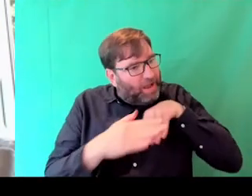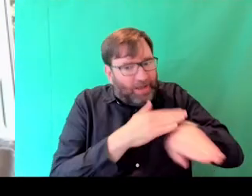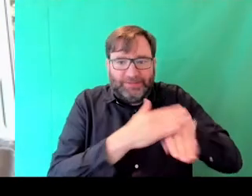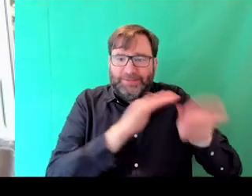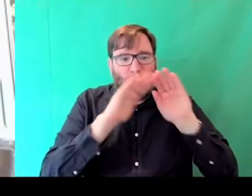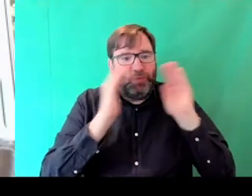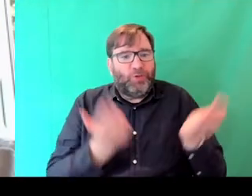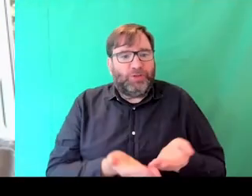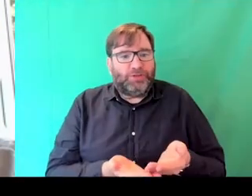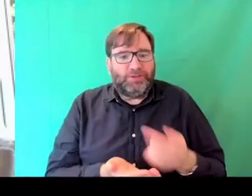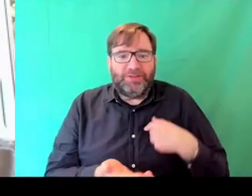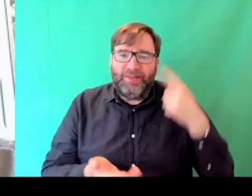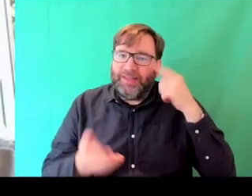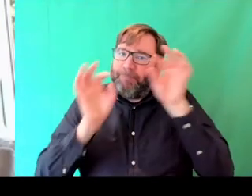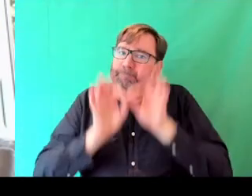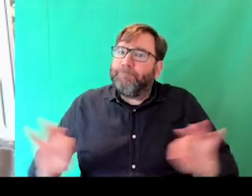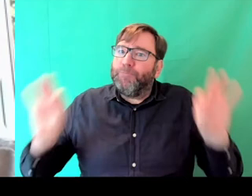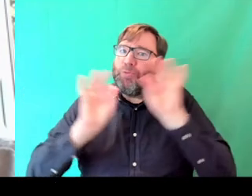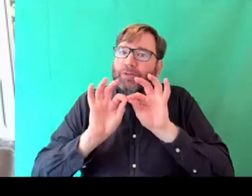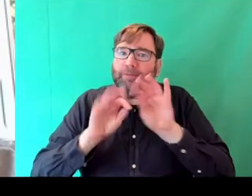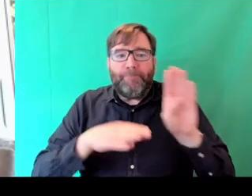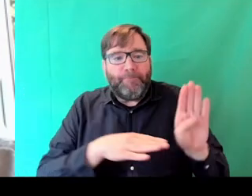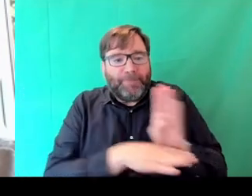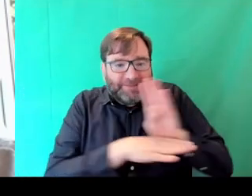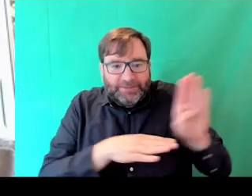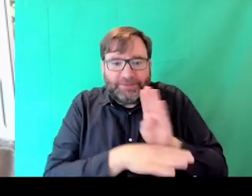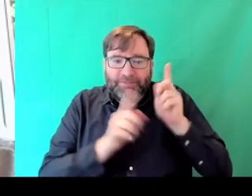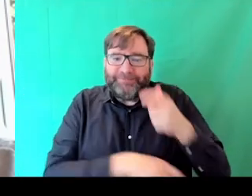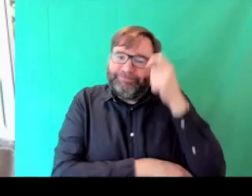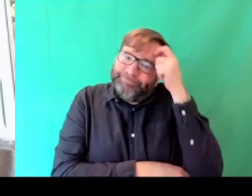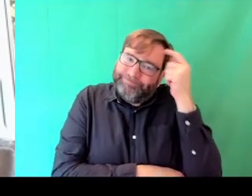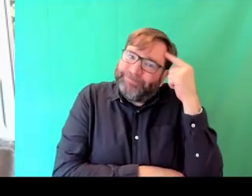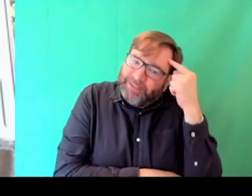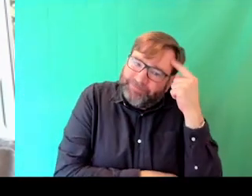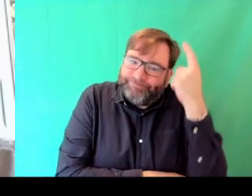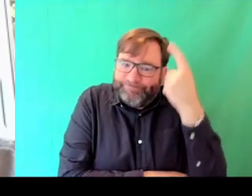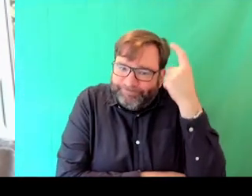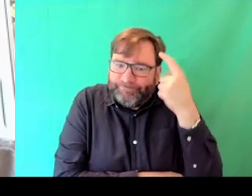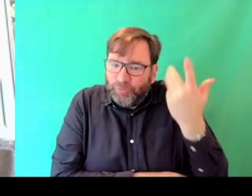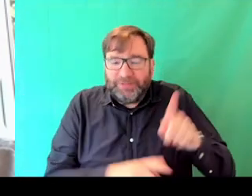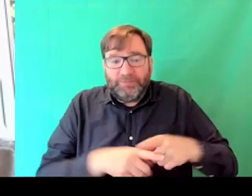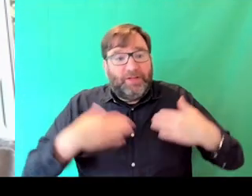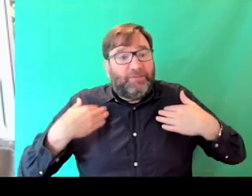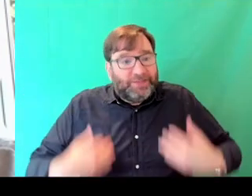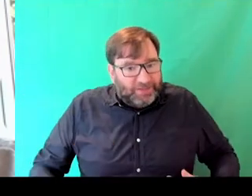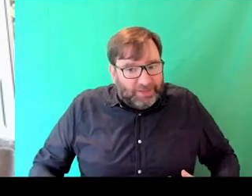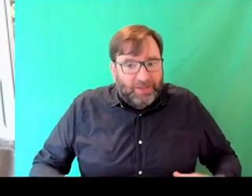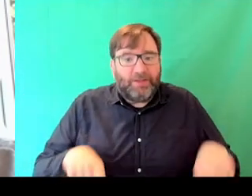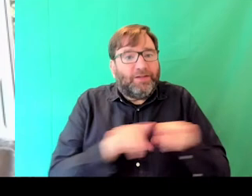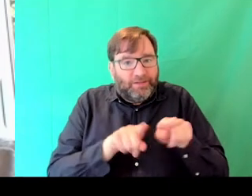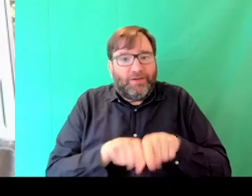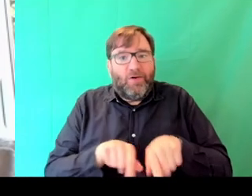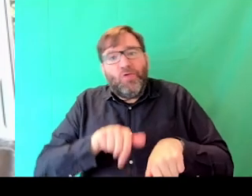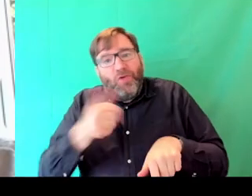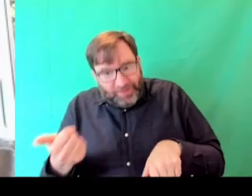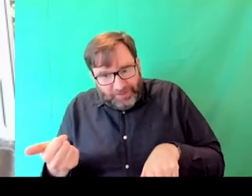thing, it's like, I get that. Okay. Yeah, we can fix that. But when it's something like an invisible disability, right? With, you know, looking at us